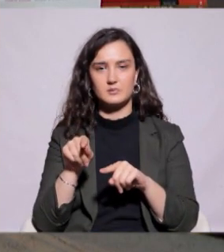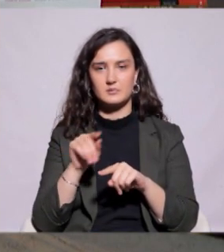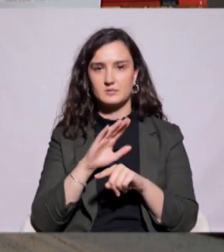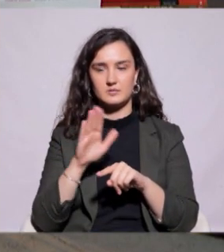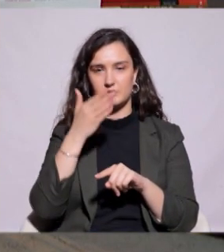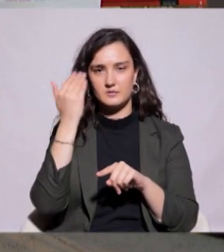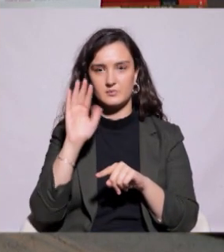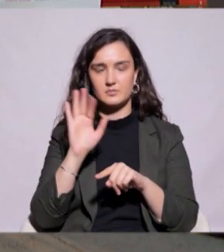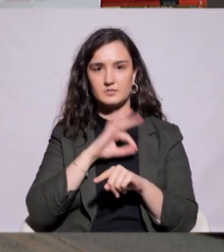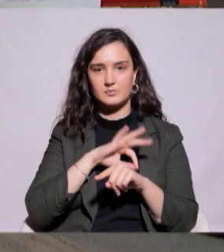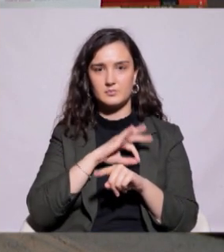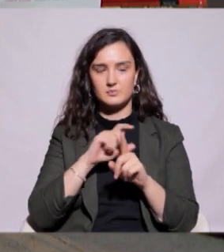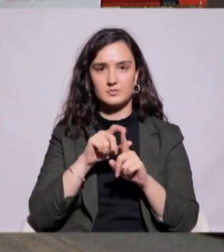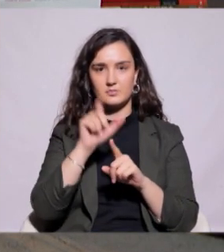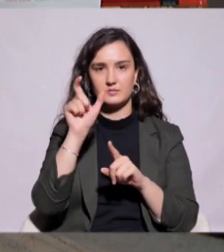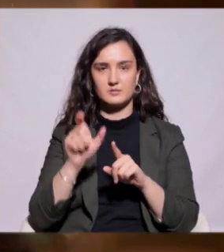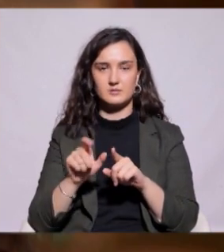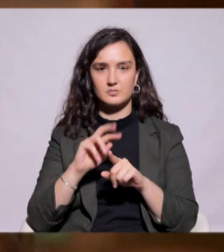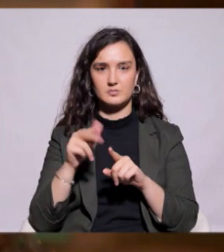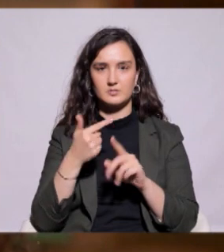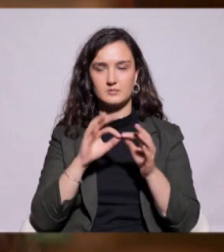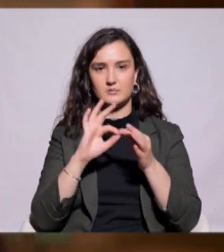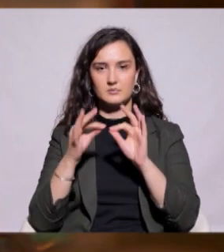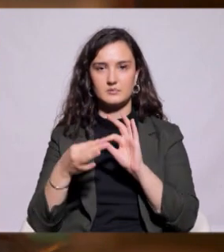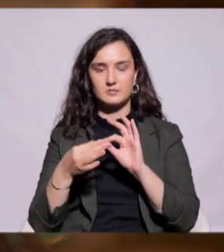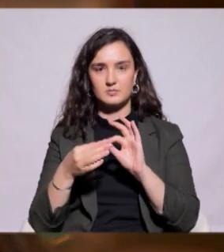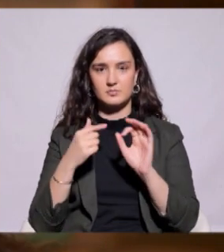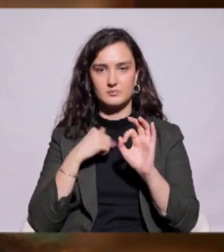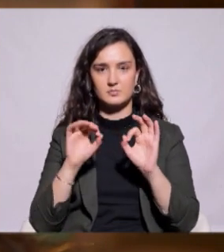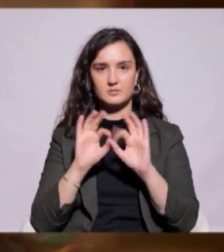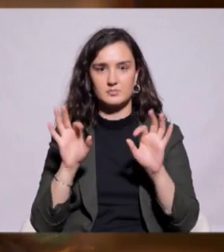not forget to use vocabulary and the grammar that we